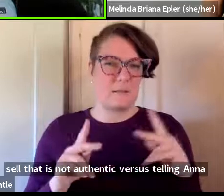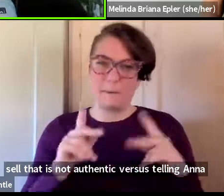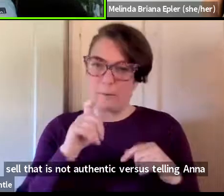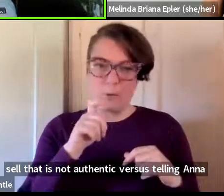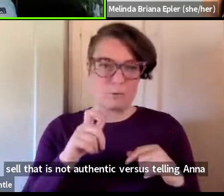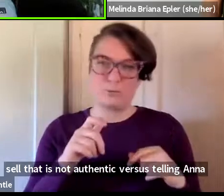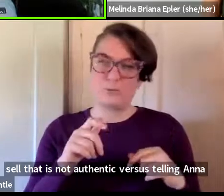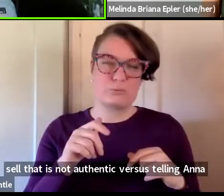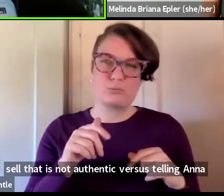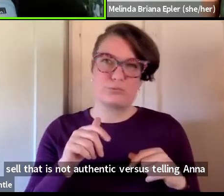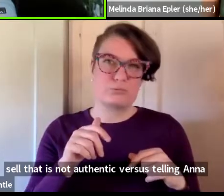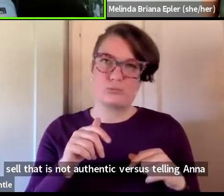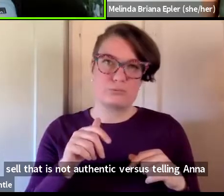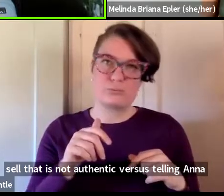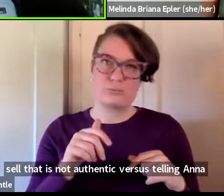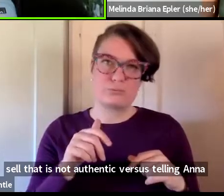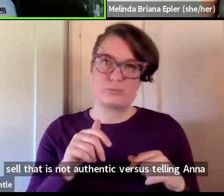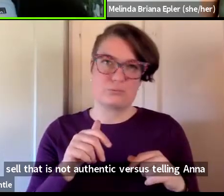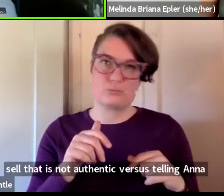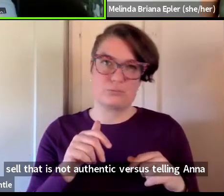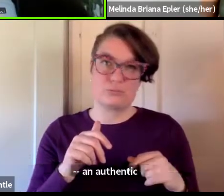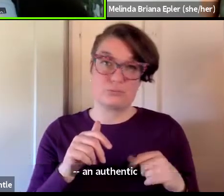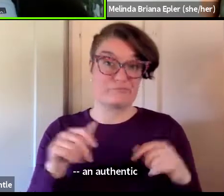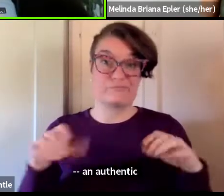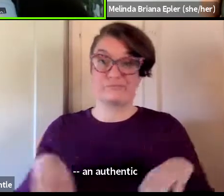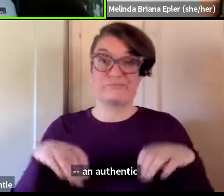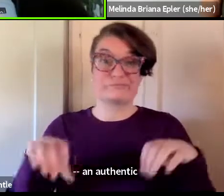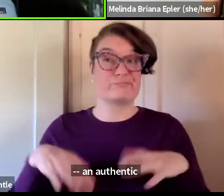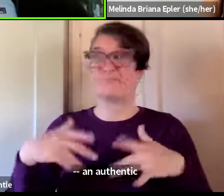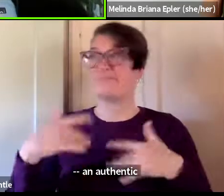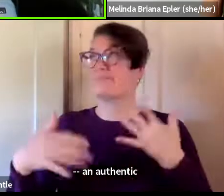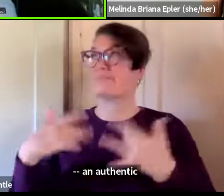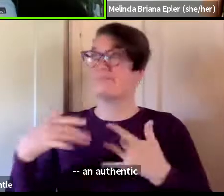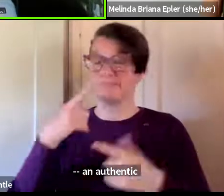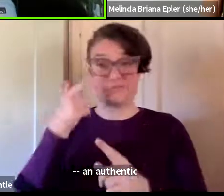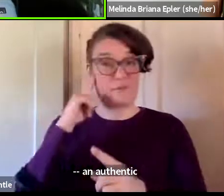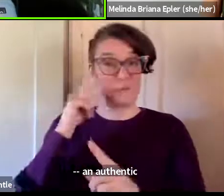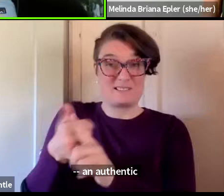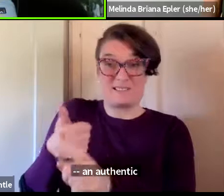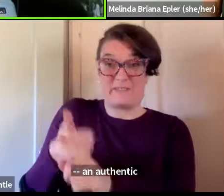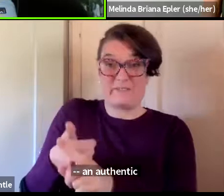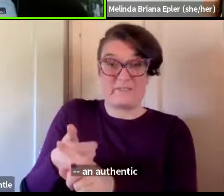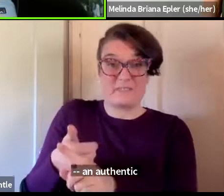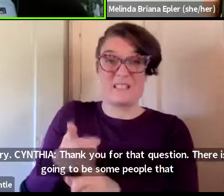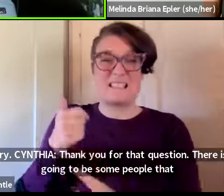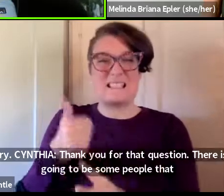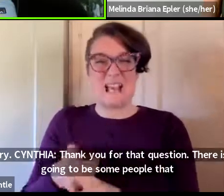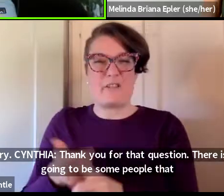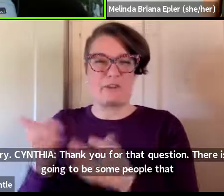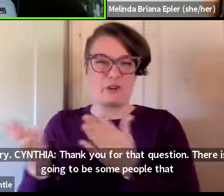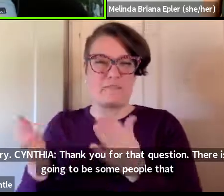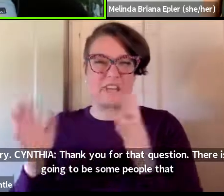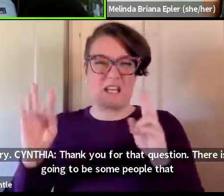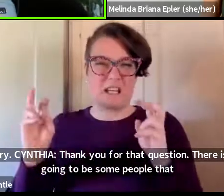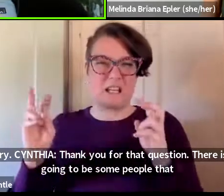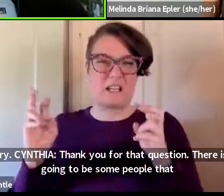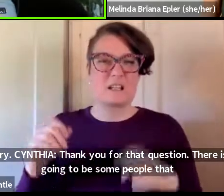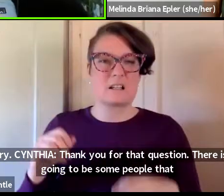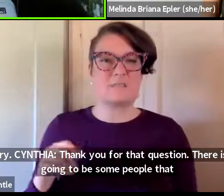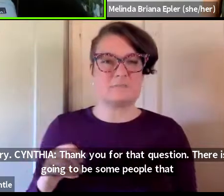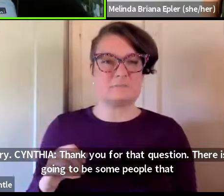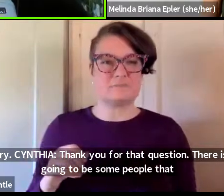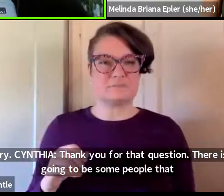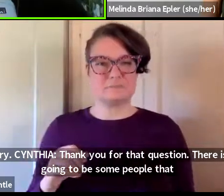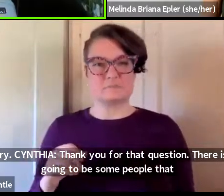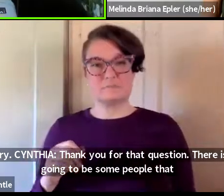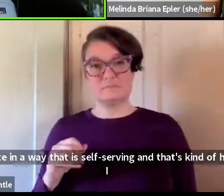in a way that is self-serving, and that's kind of how I describe that, as self-serving, when you're